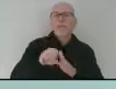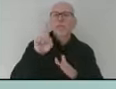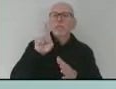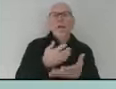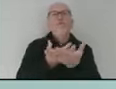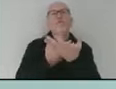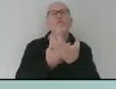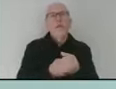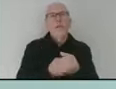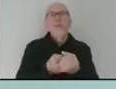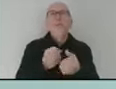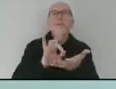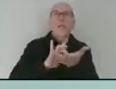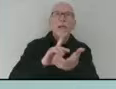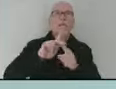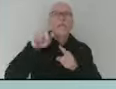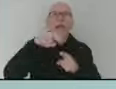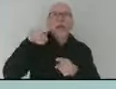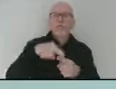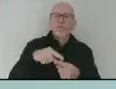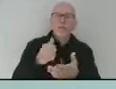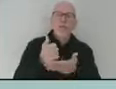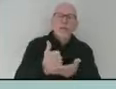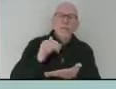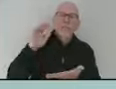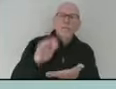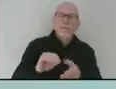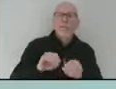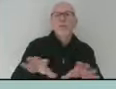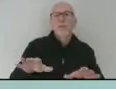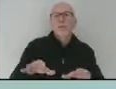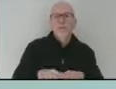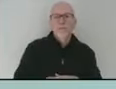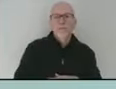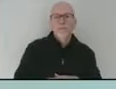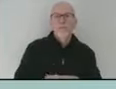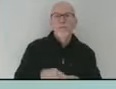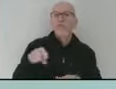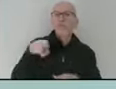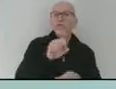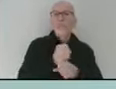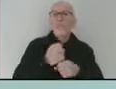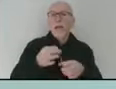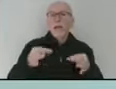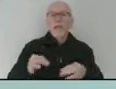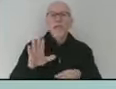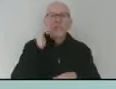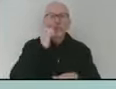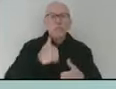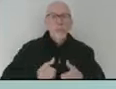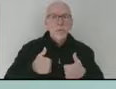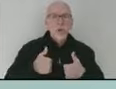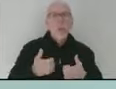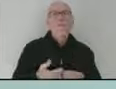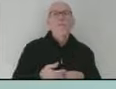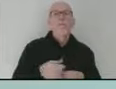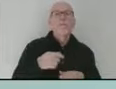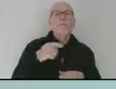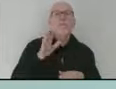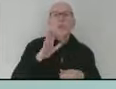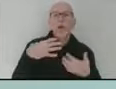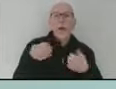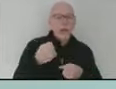do to help slow the spread. When you're making your decisions in your everyday life, think of your healthcare team who has been